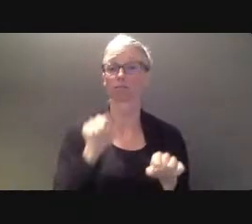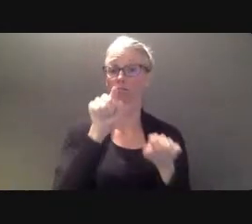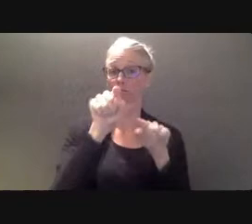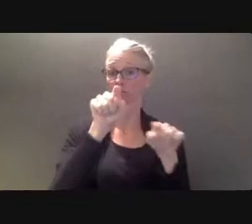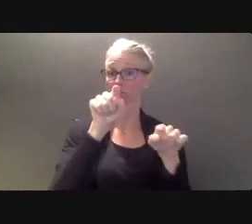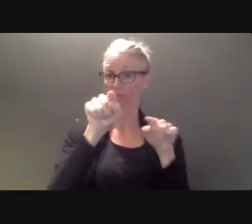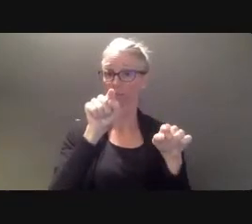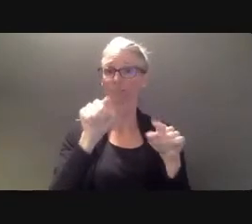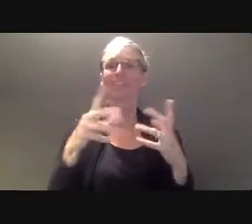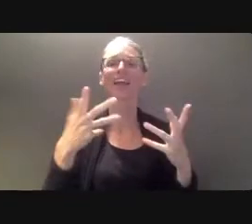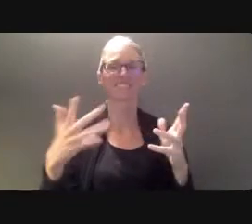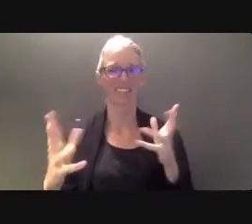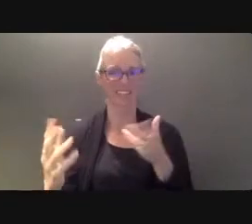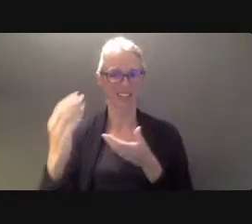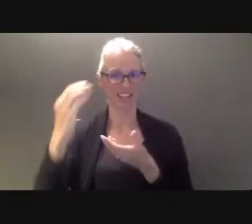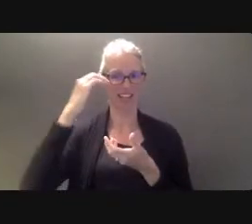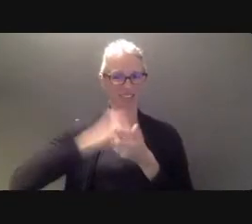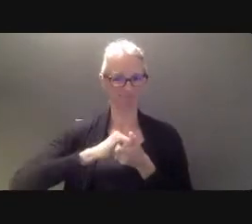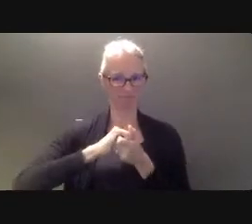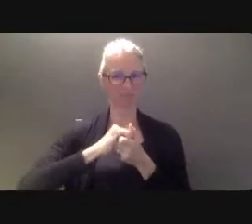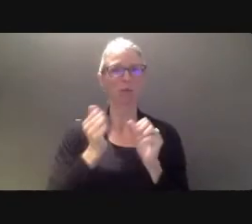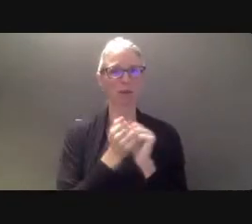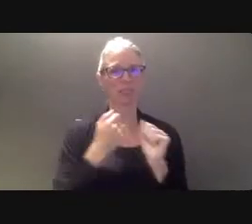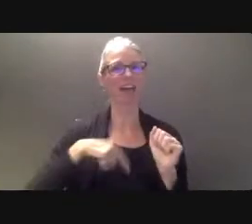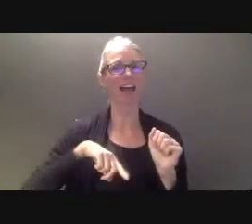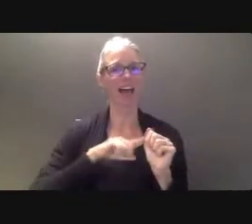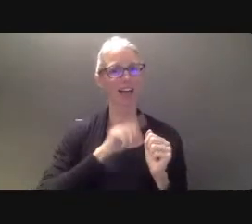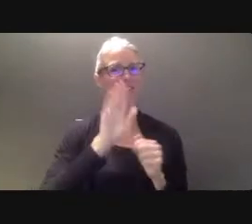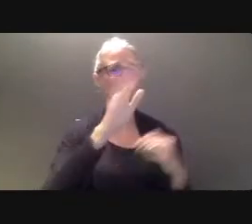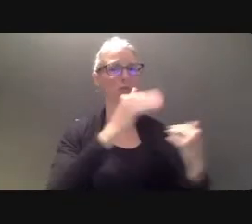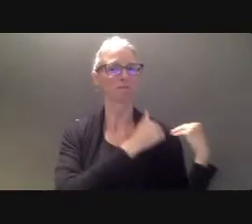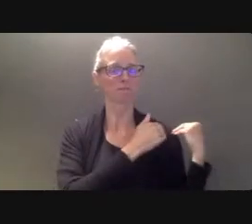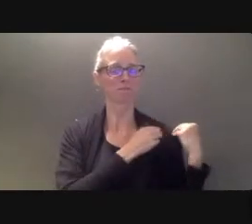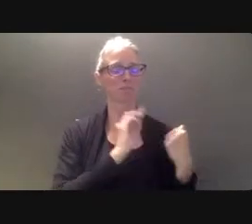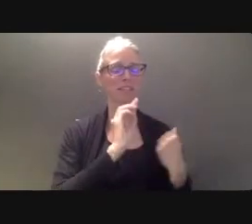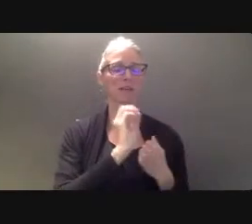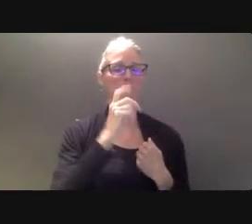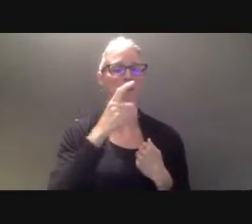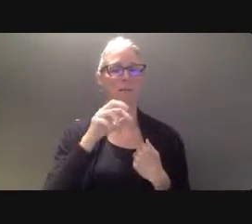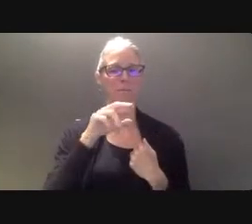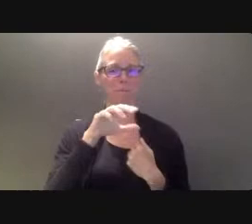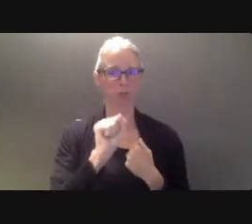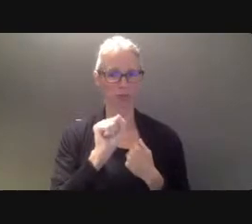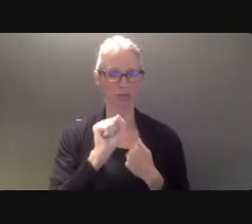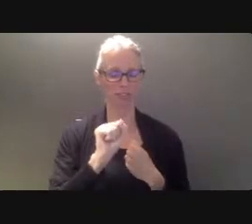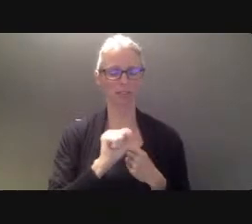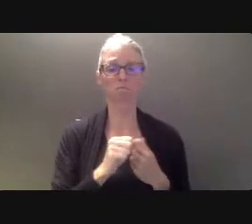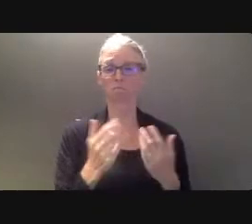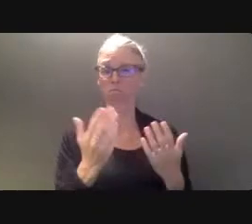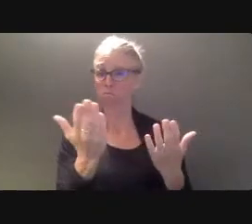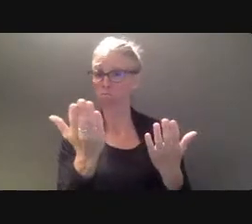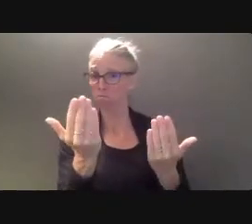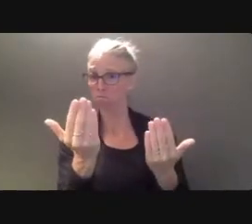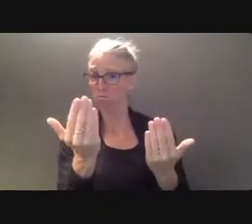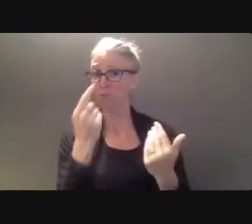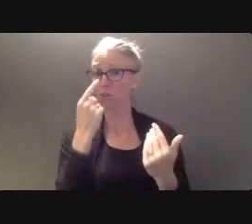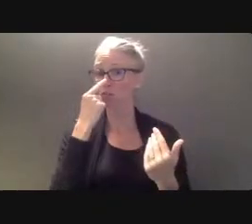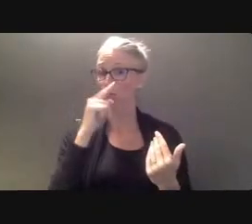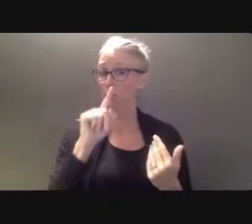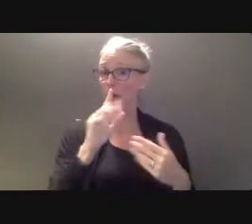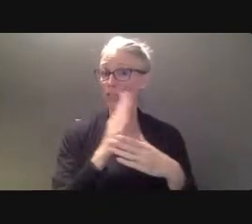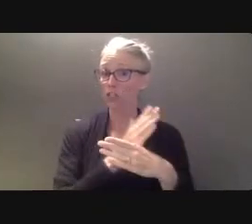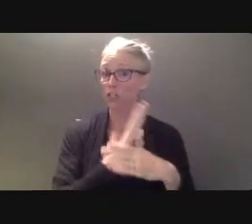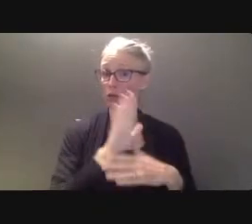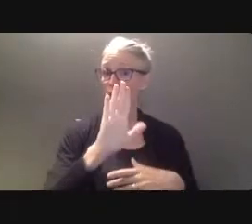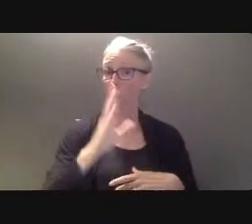to work with us as mappers. Can you share a little bit about your experience doing that